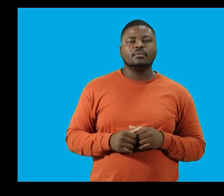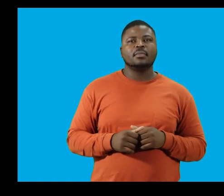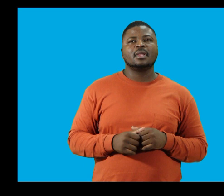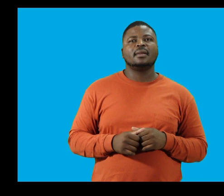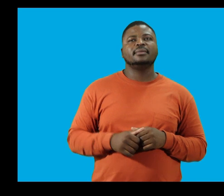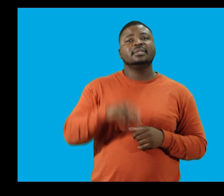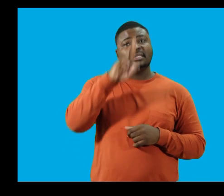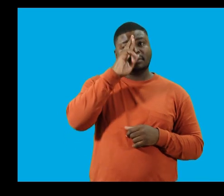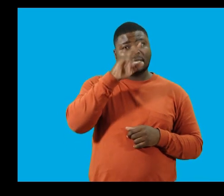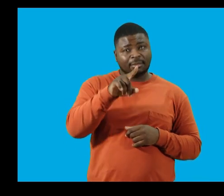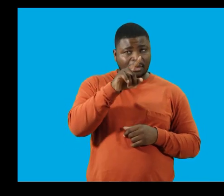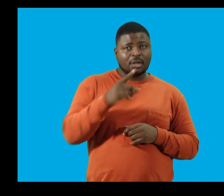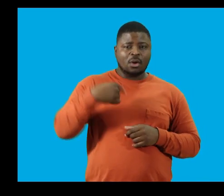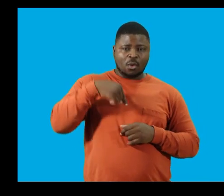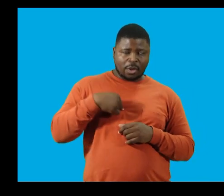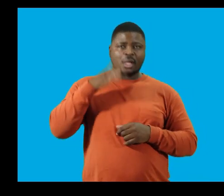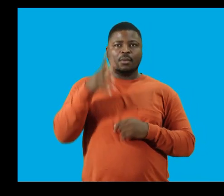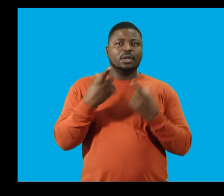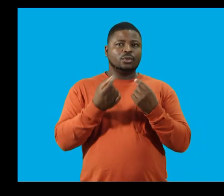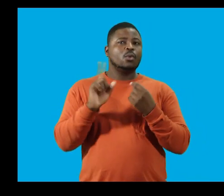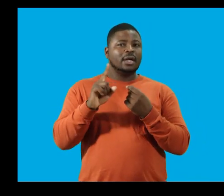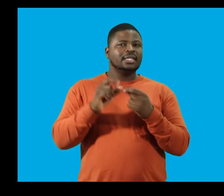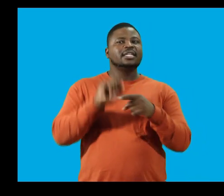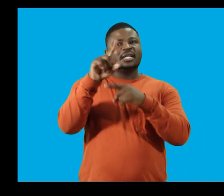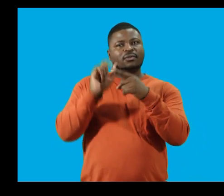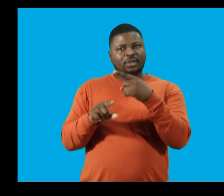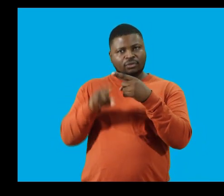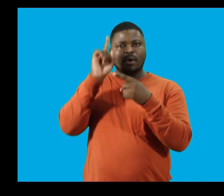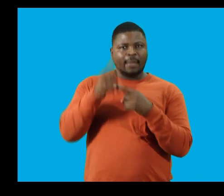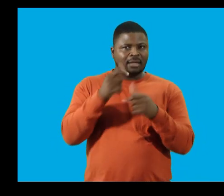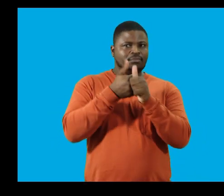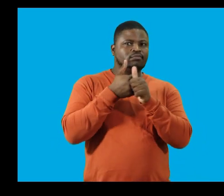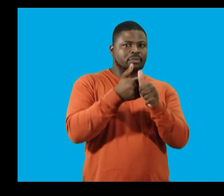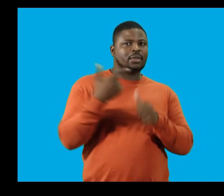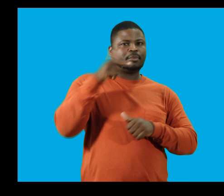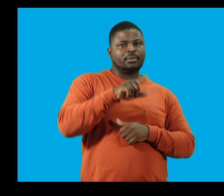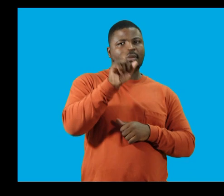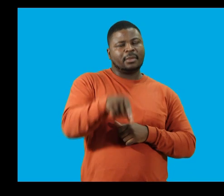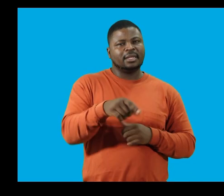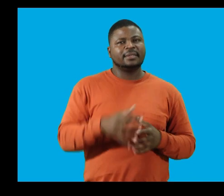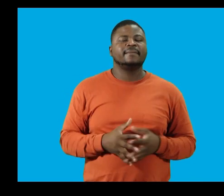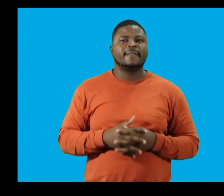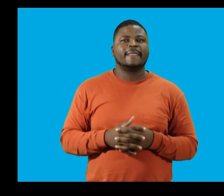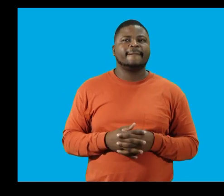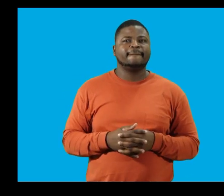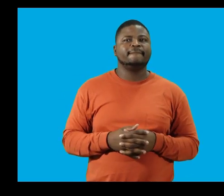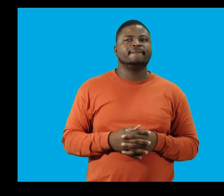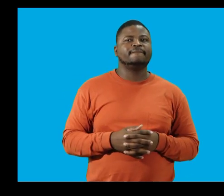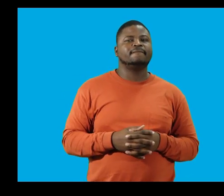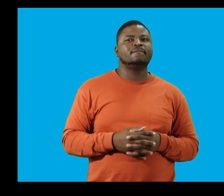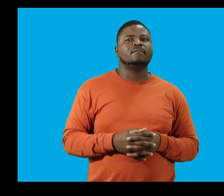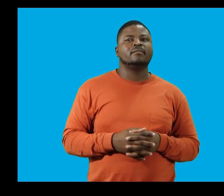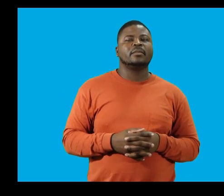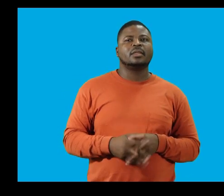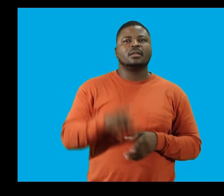2. Remember, this is a ratio, so it needs to be in order.